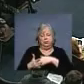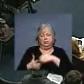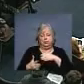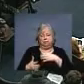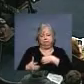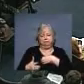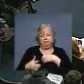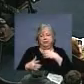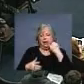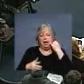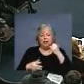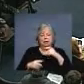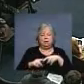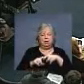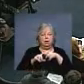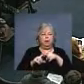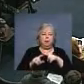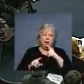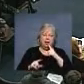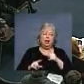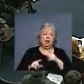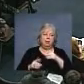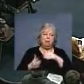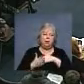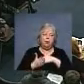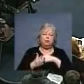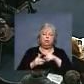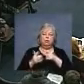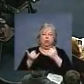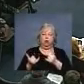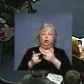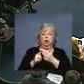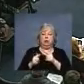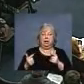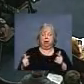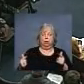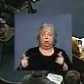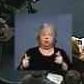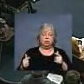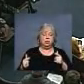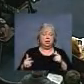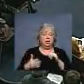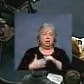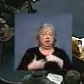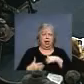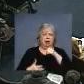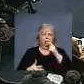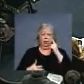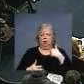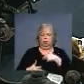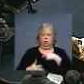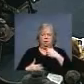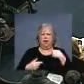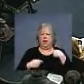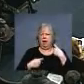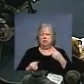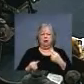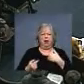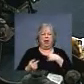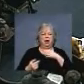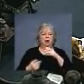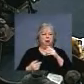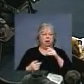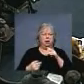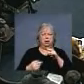a moratorium. I am opposed to the current language, in that I don't think we've ever had a moratorium before, that we've cut